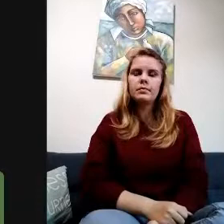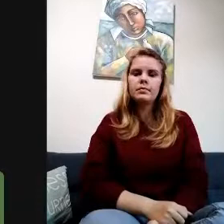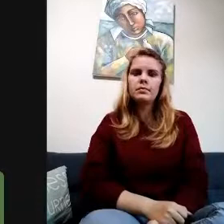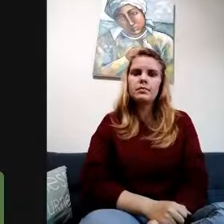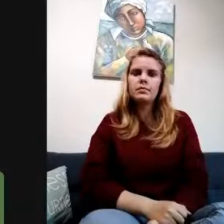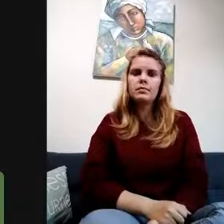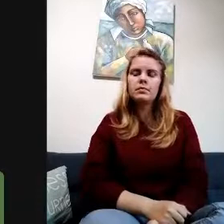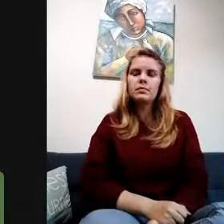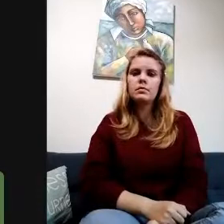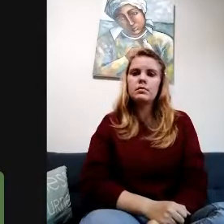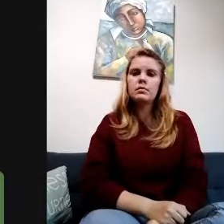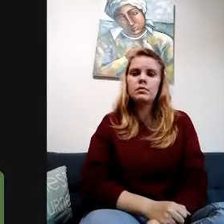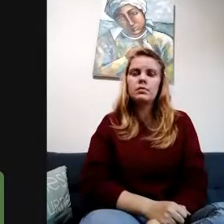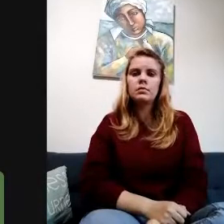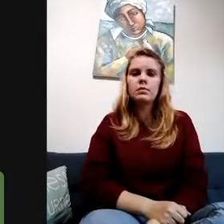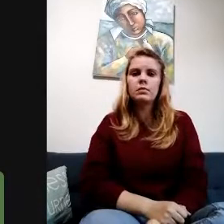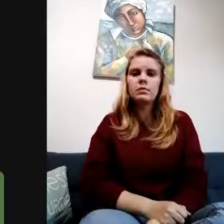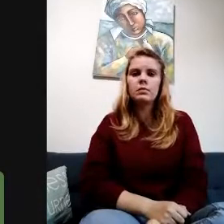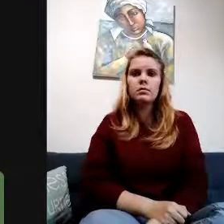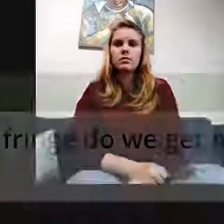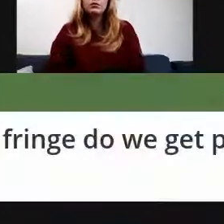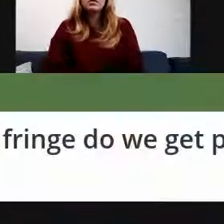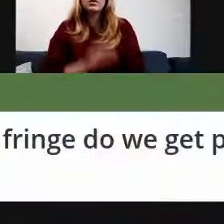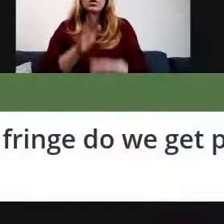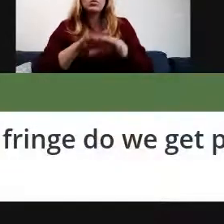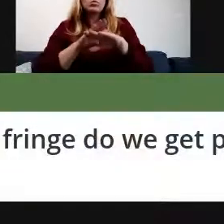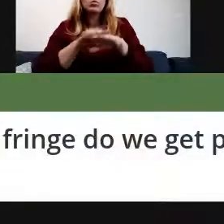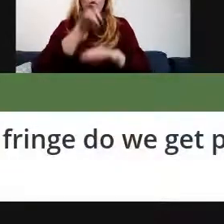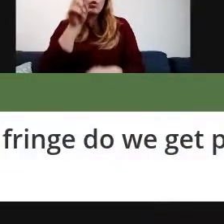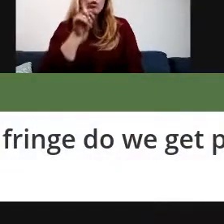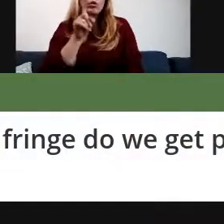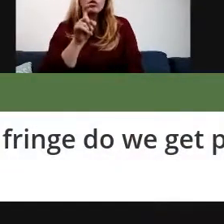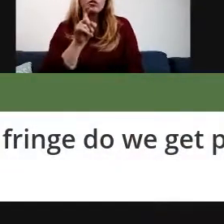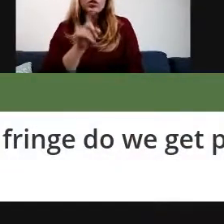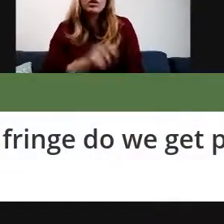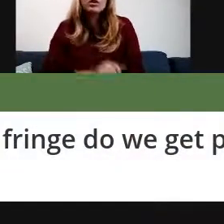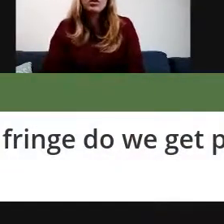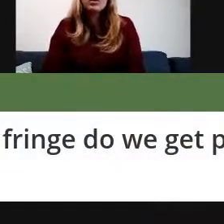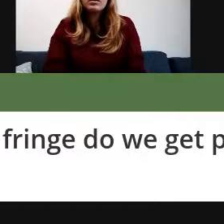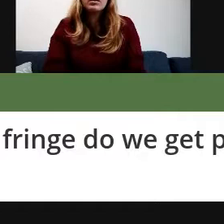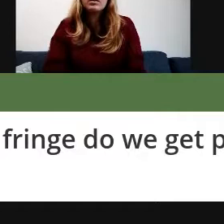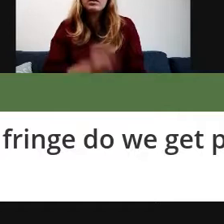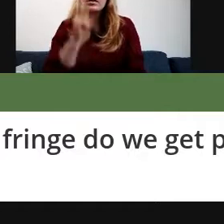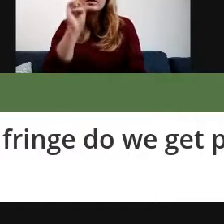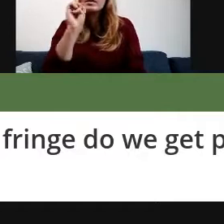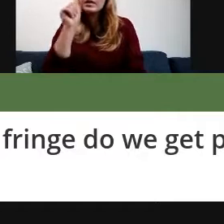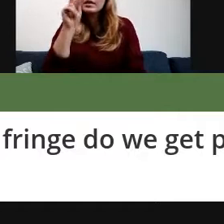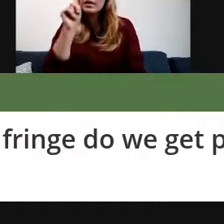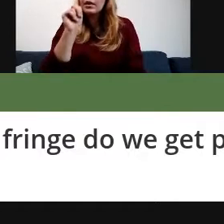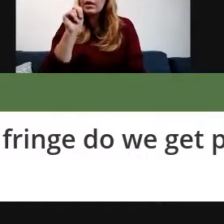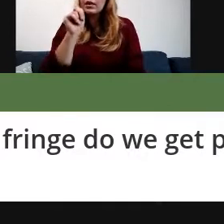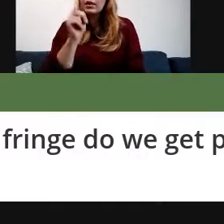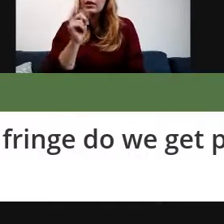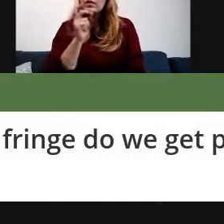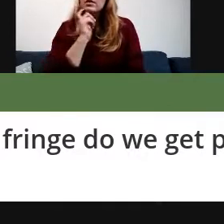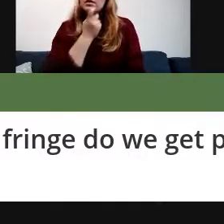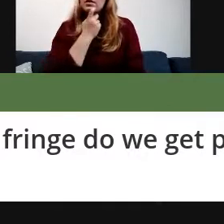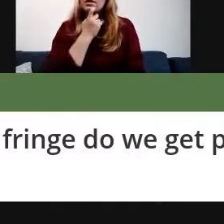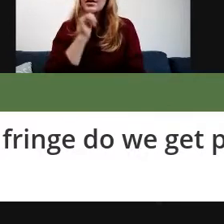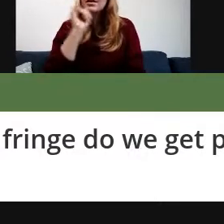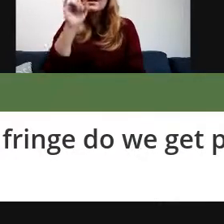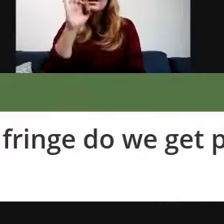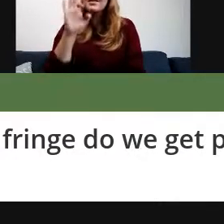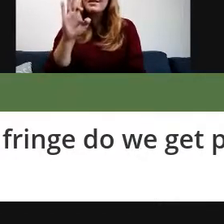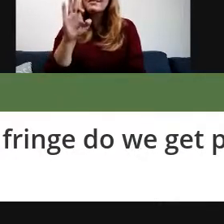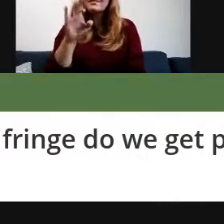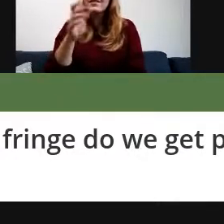Cool. And then a couple more from Keen. If we are on the green